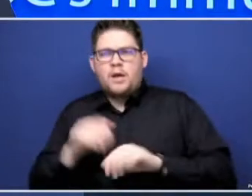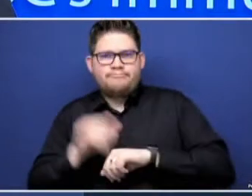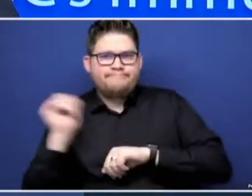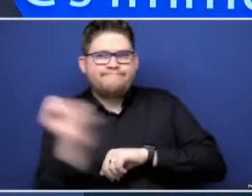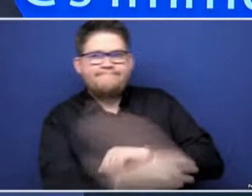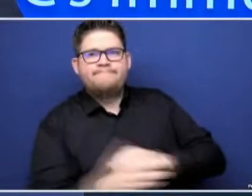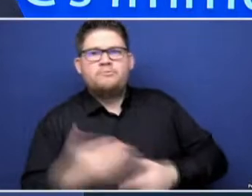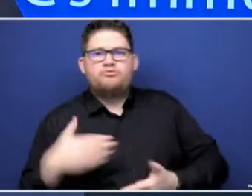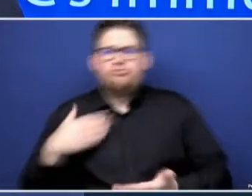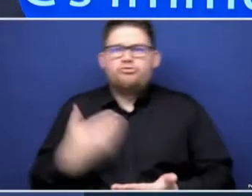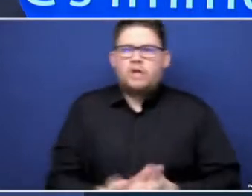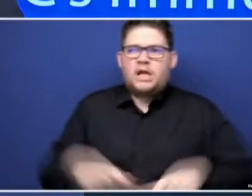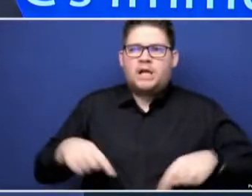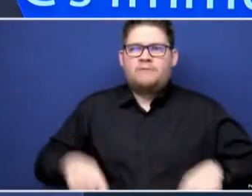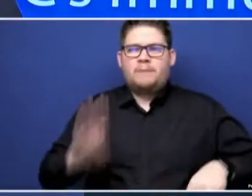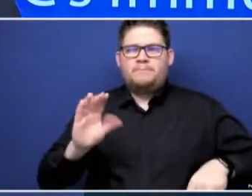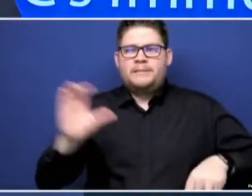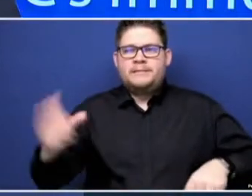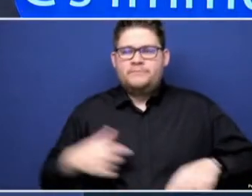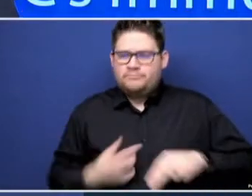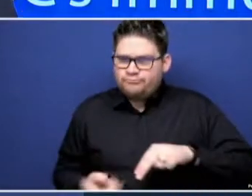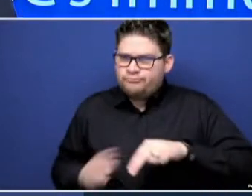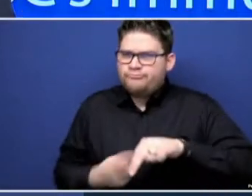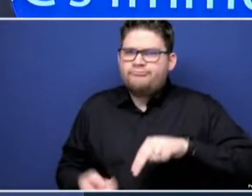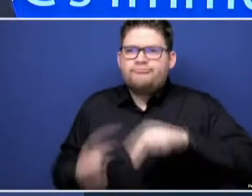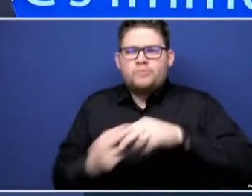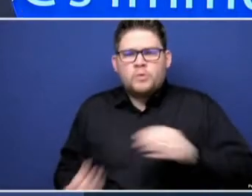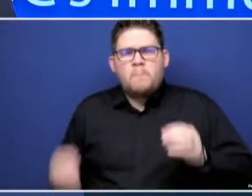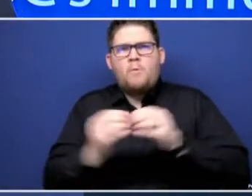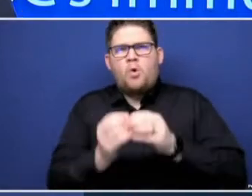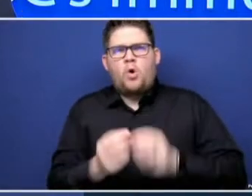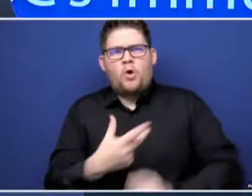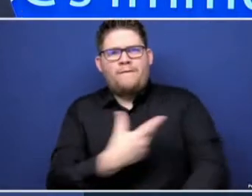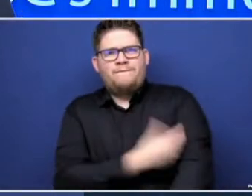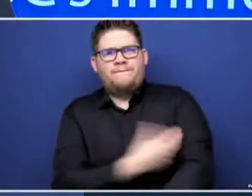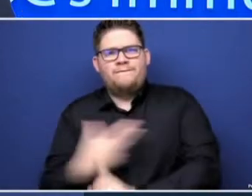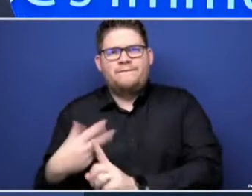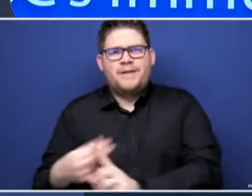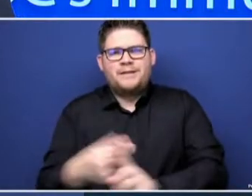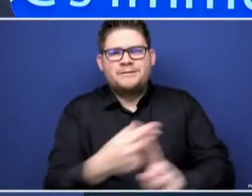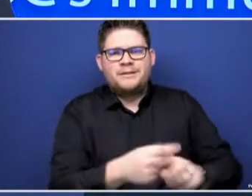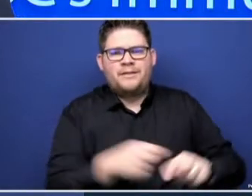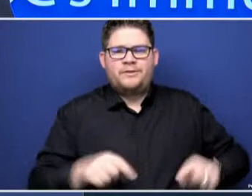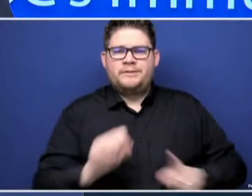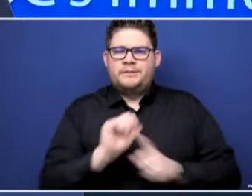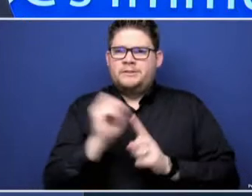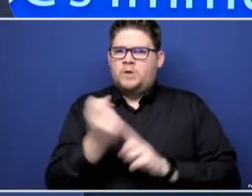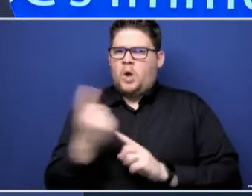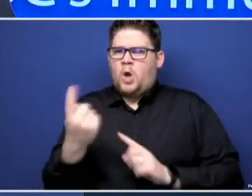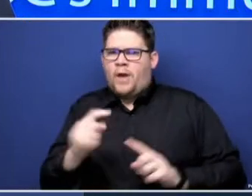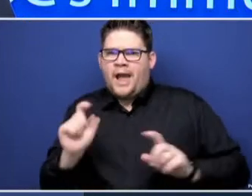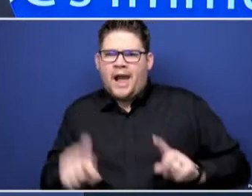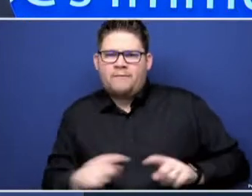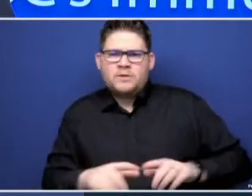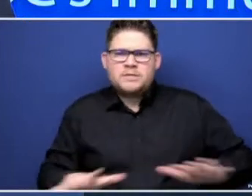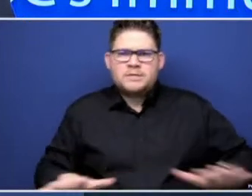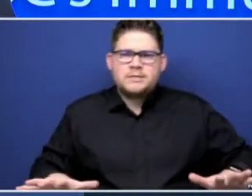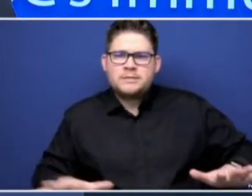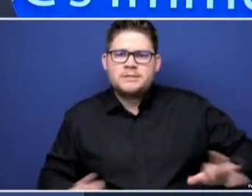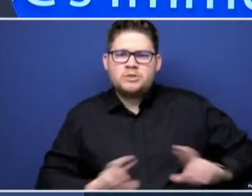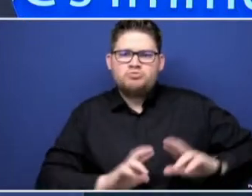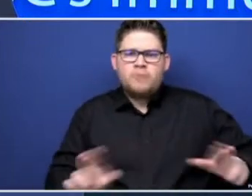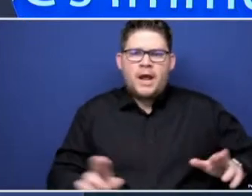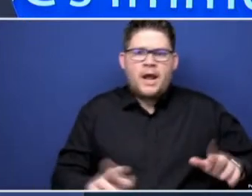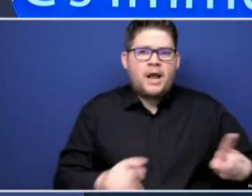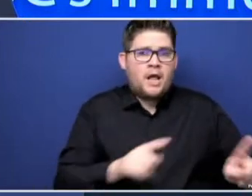Rupert. So I know how much relief comes with the prospect of a vaccination. And we're just putting our shoulder down